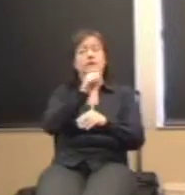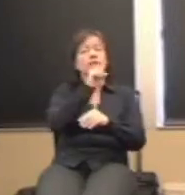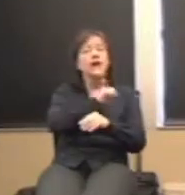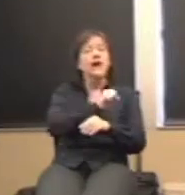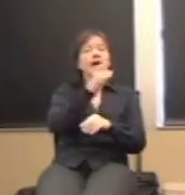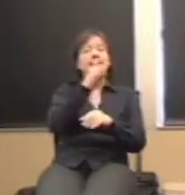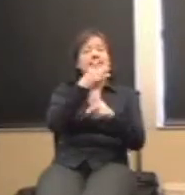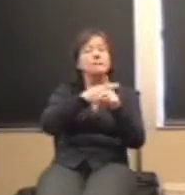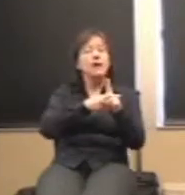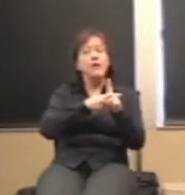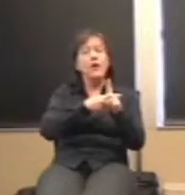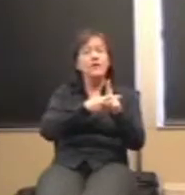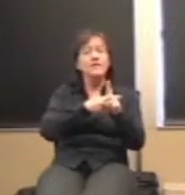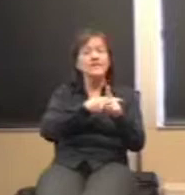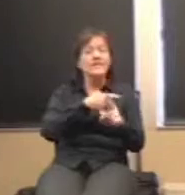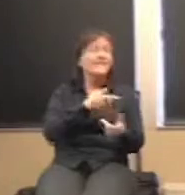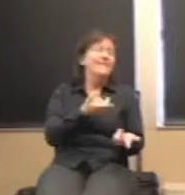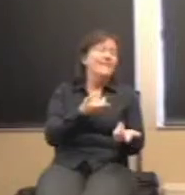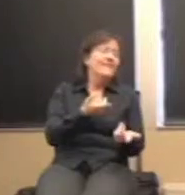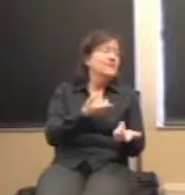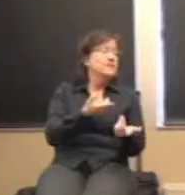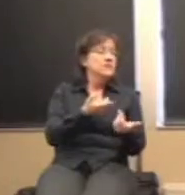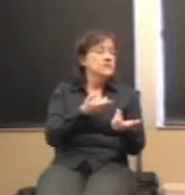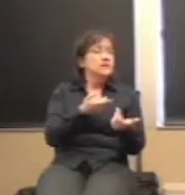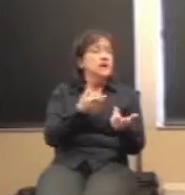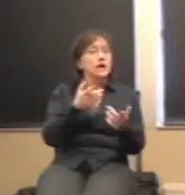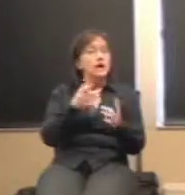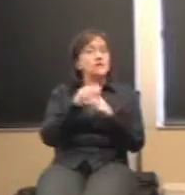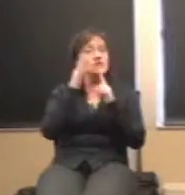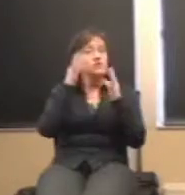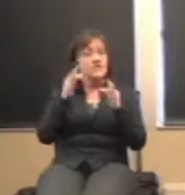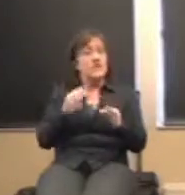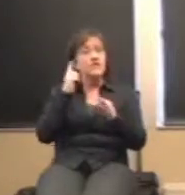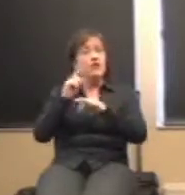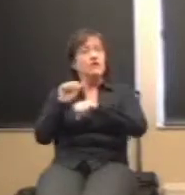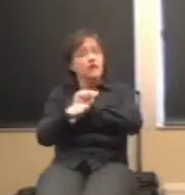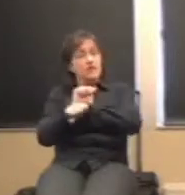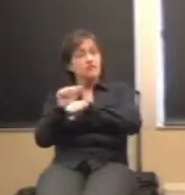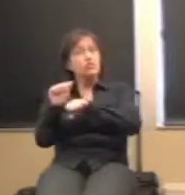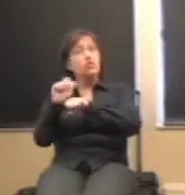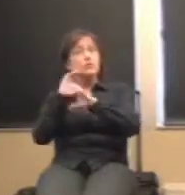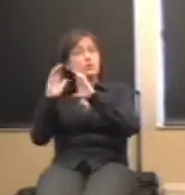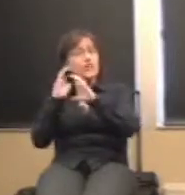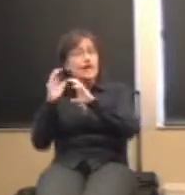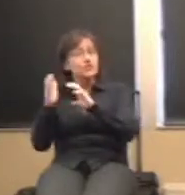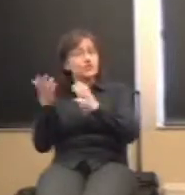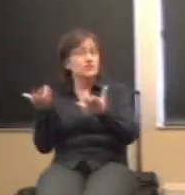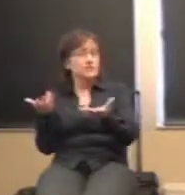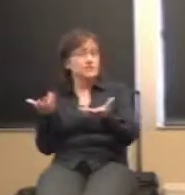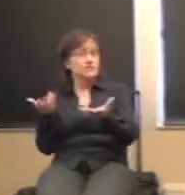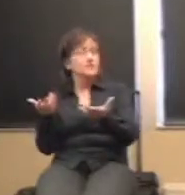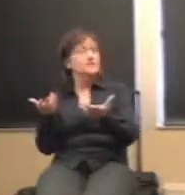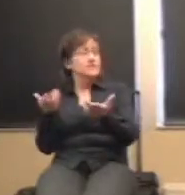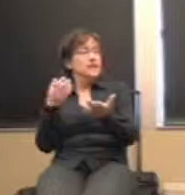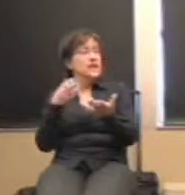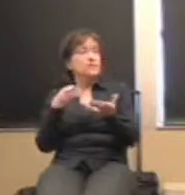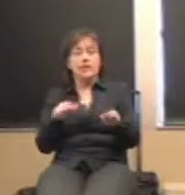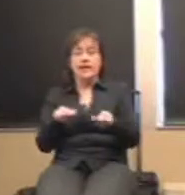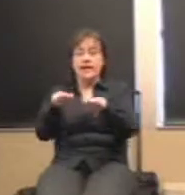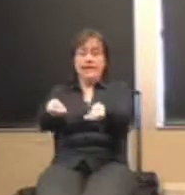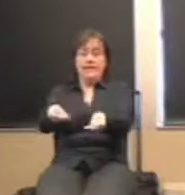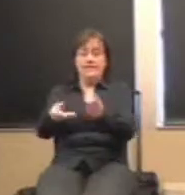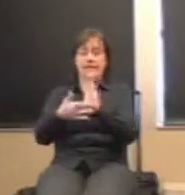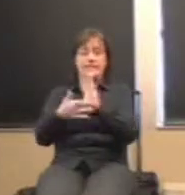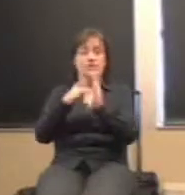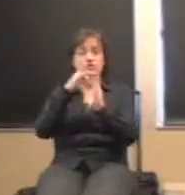unless we have already decided that it is going to be for a functional communication system. I think that if we're sticking technology in front of a kiddo